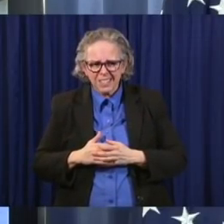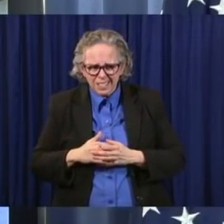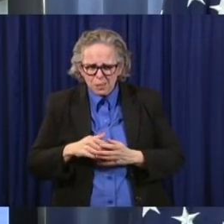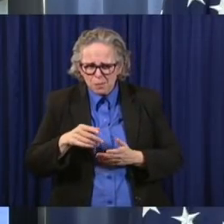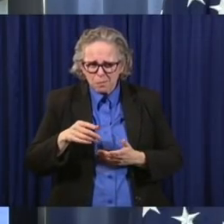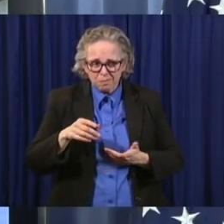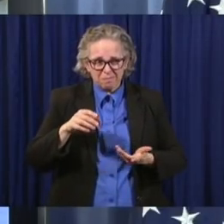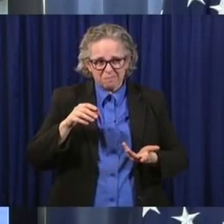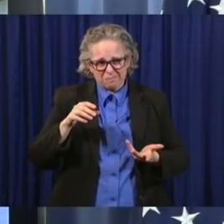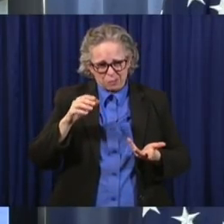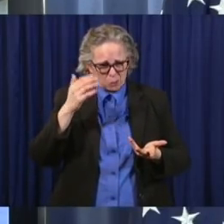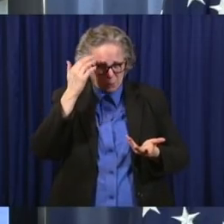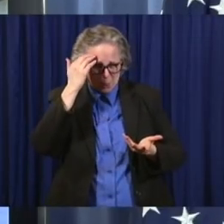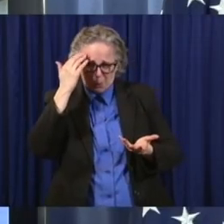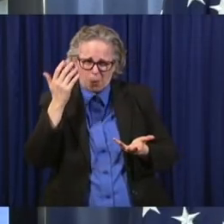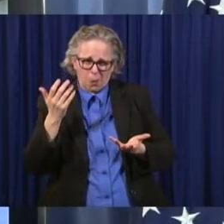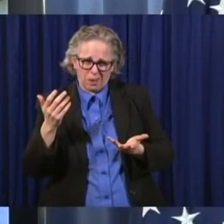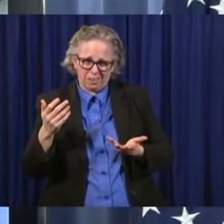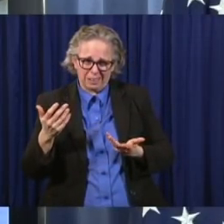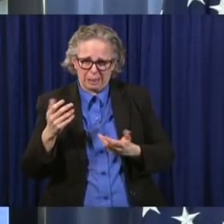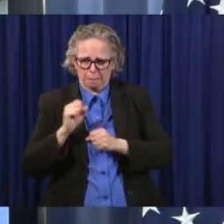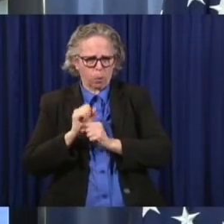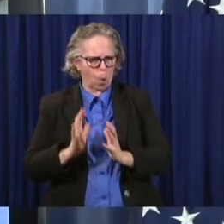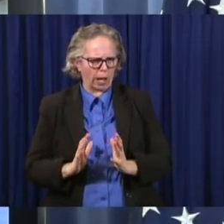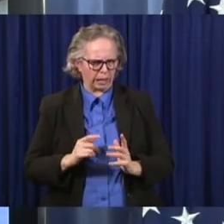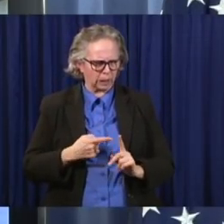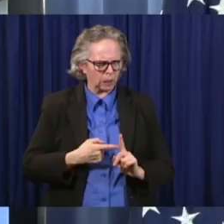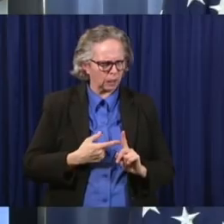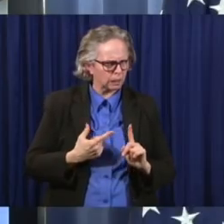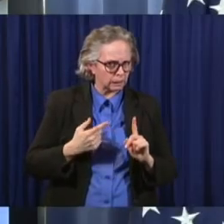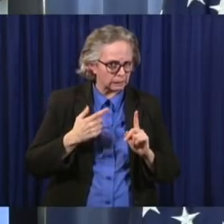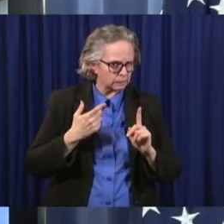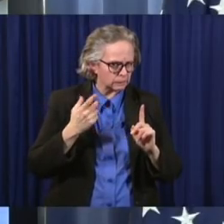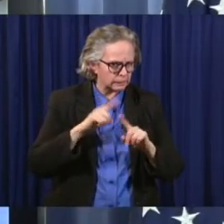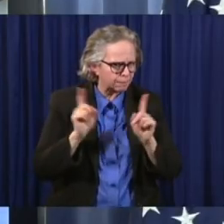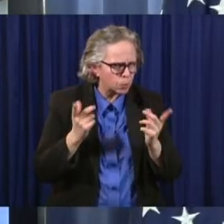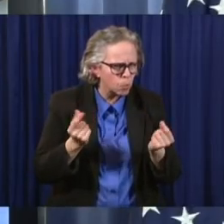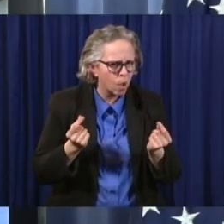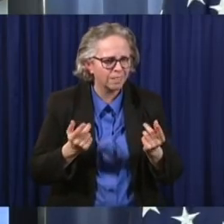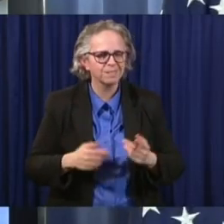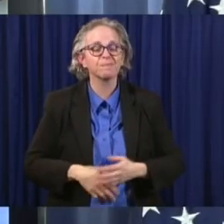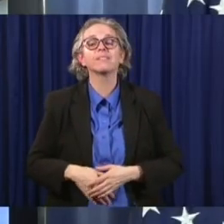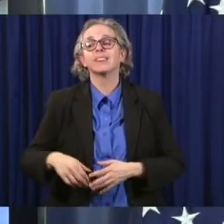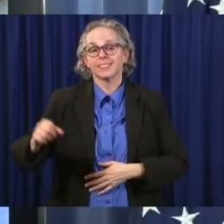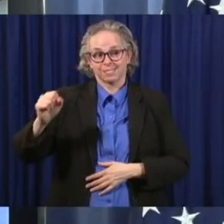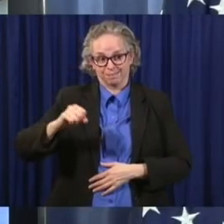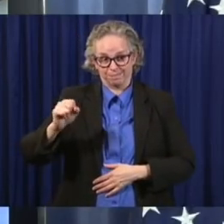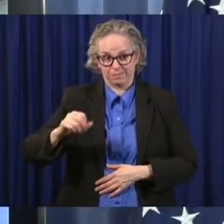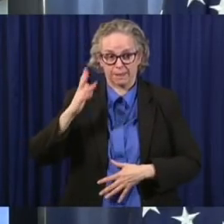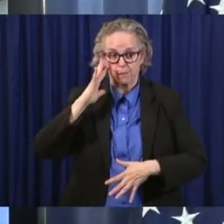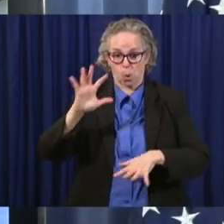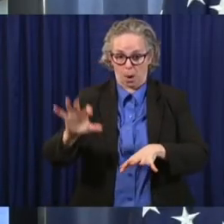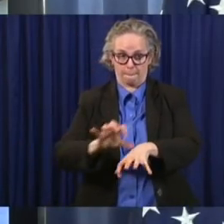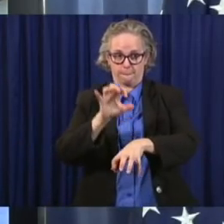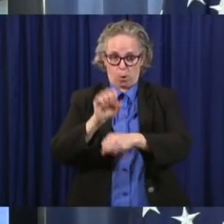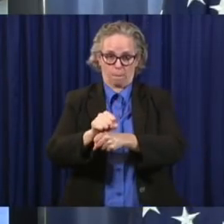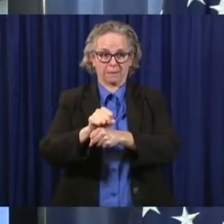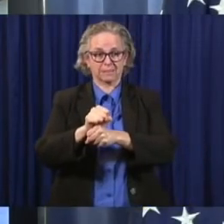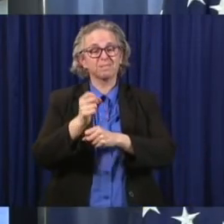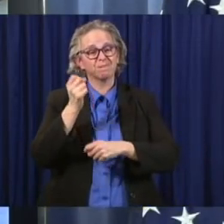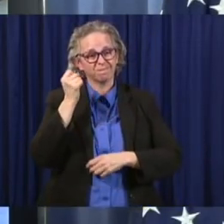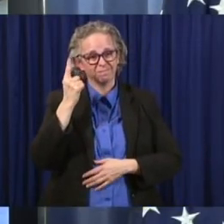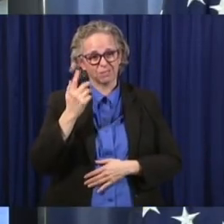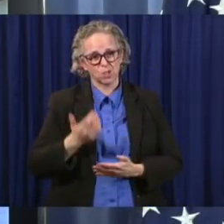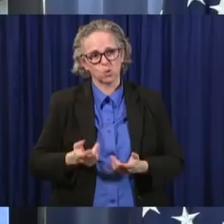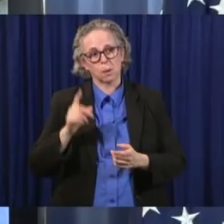the person who's serving them is doing? Well, for the appointments, you might have to wait in your car